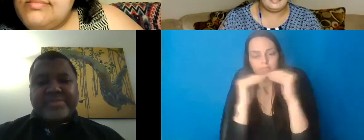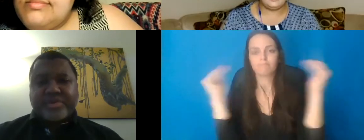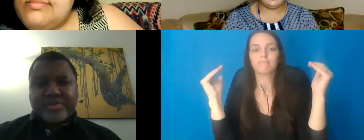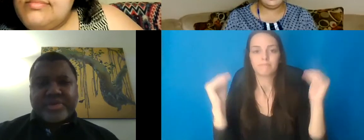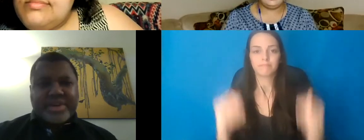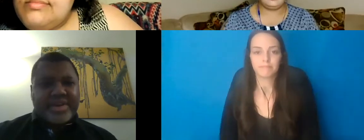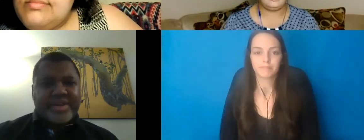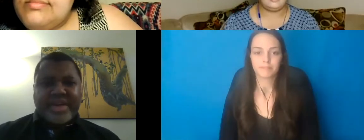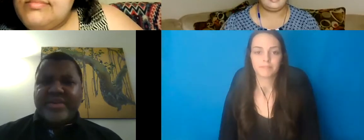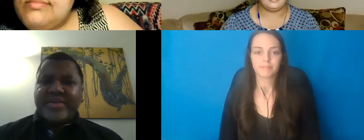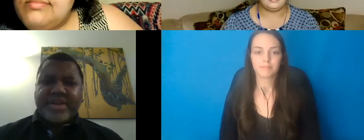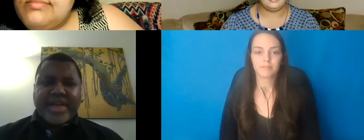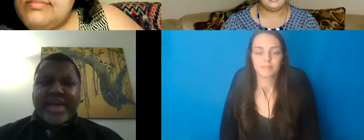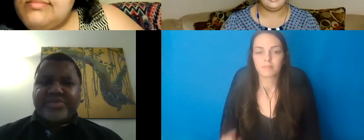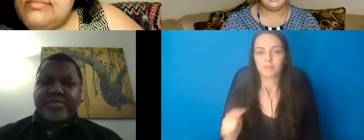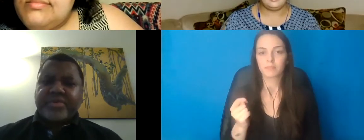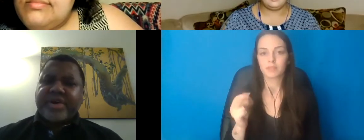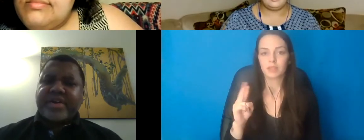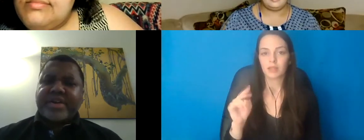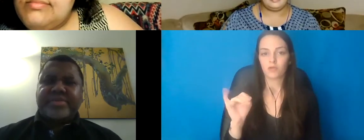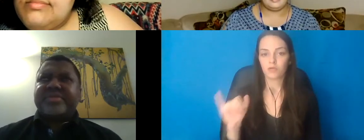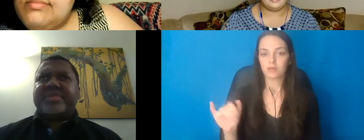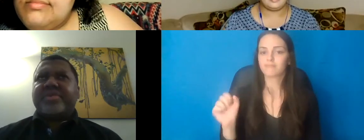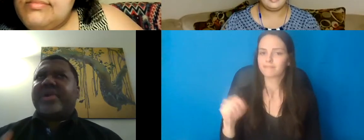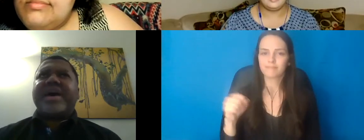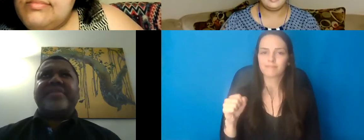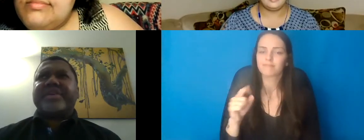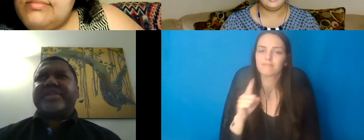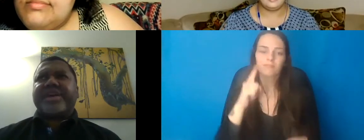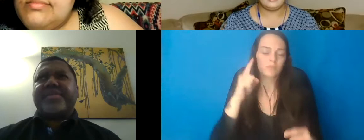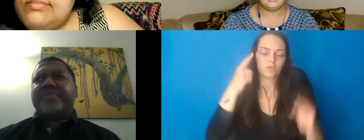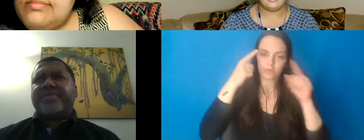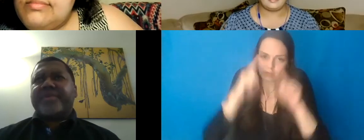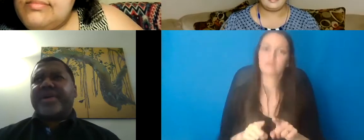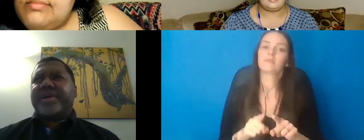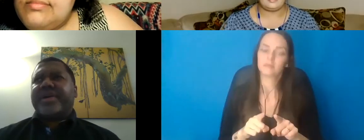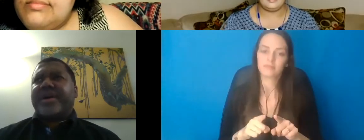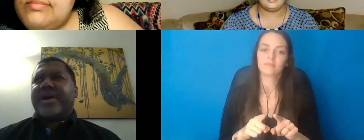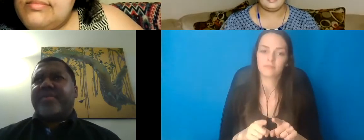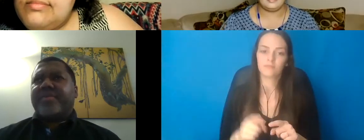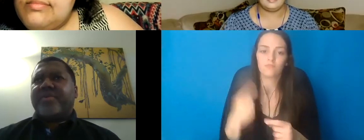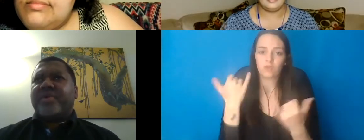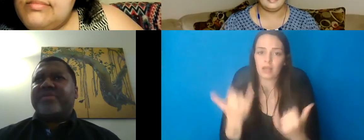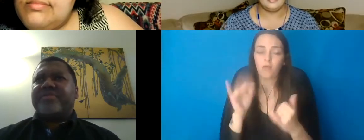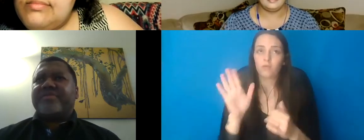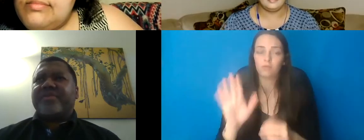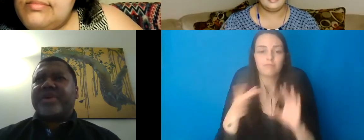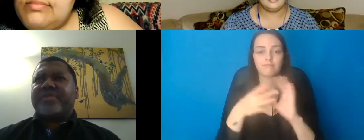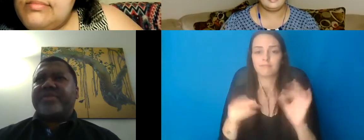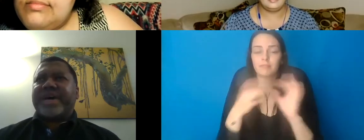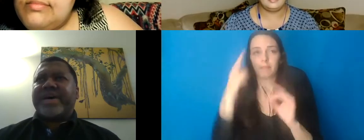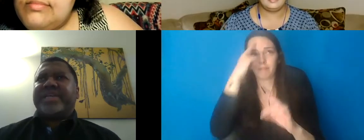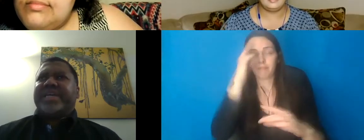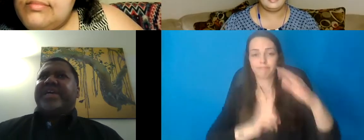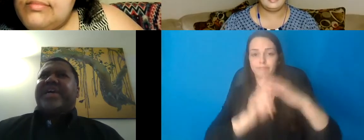Yes, absolutely. And as we were both talking, there were a lot of things coming up for me. One of